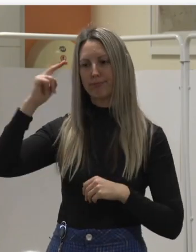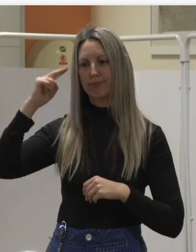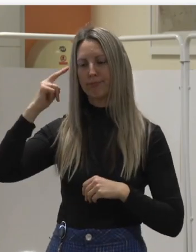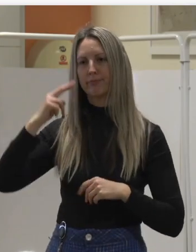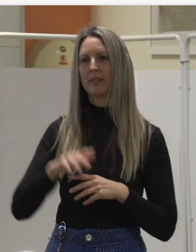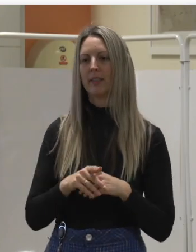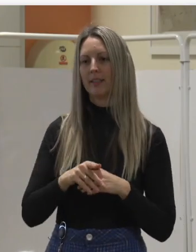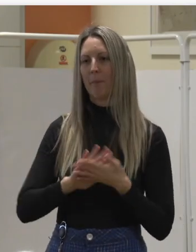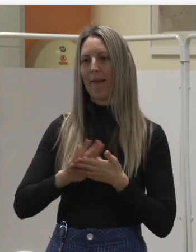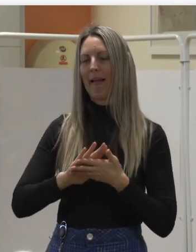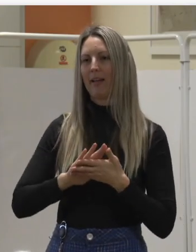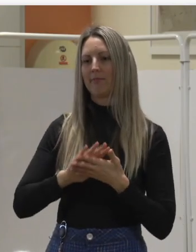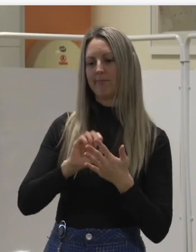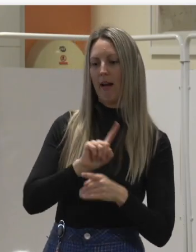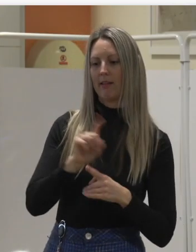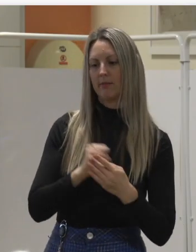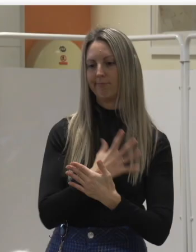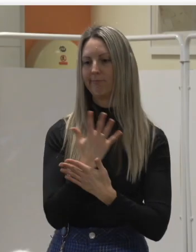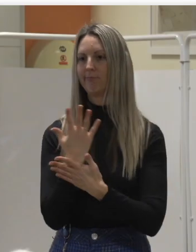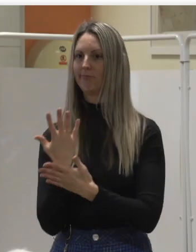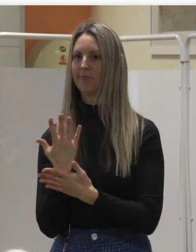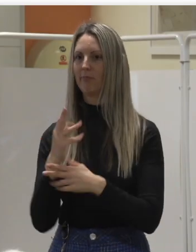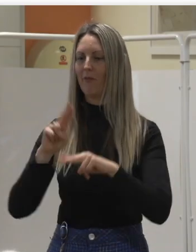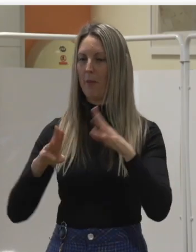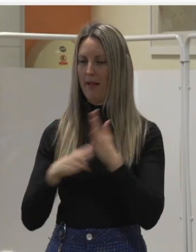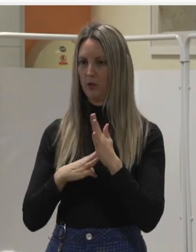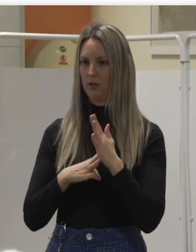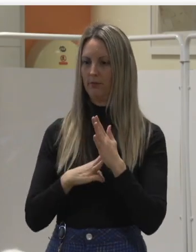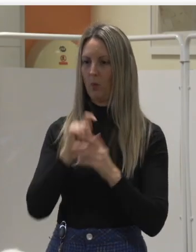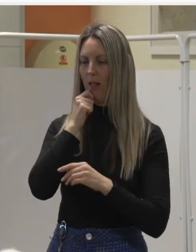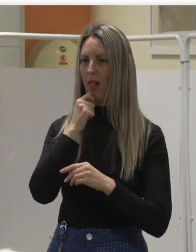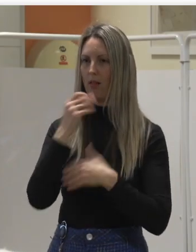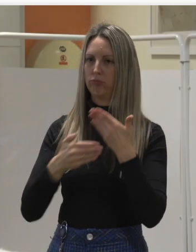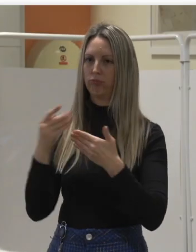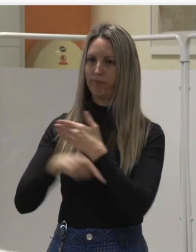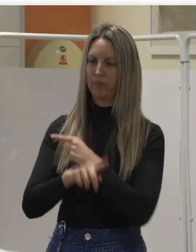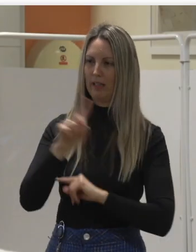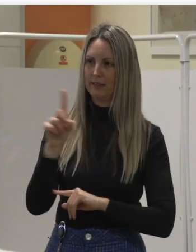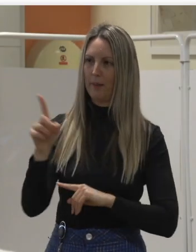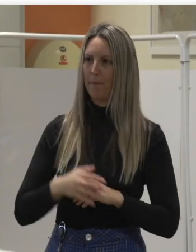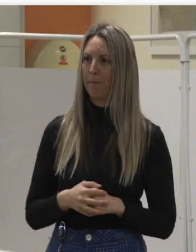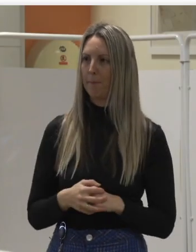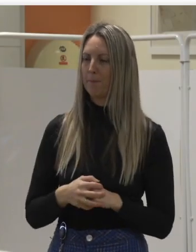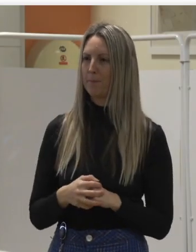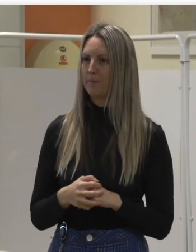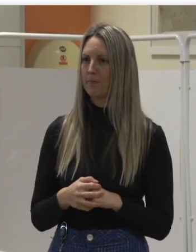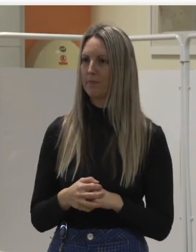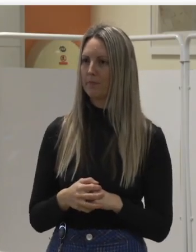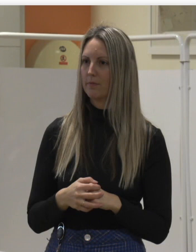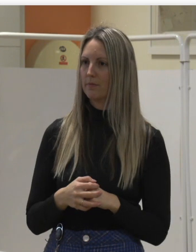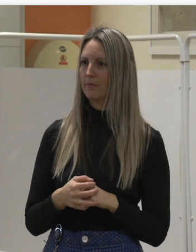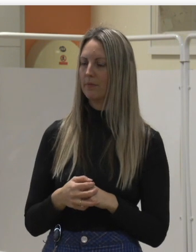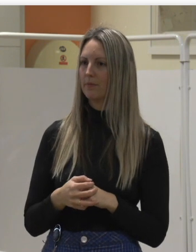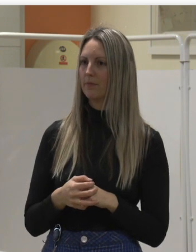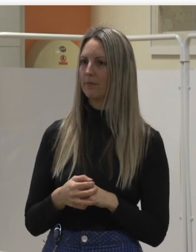However, we can discuss that a little bit later in some details. You also see that it can